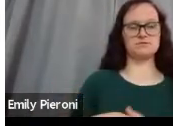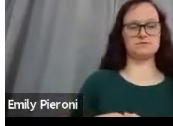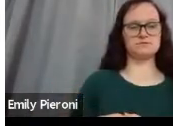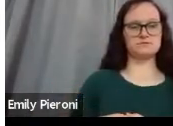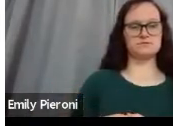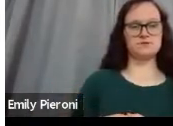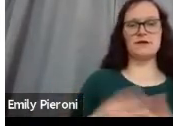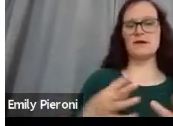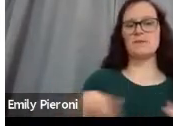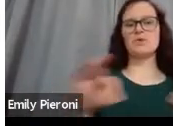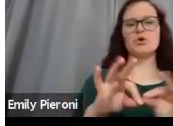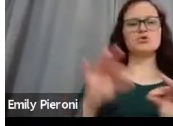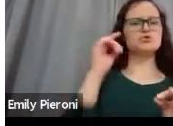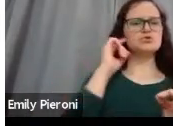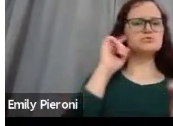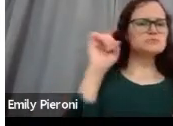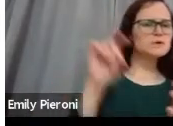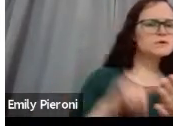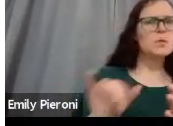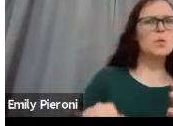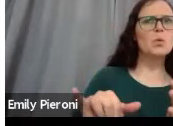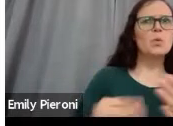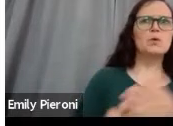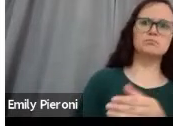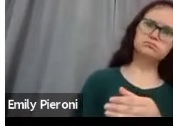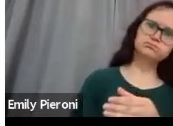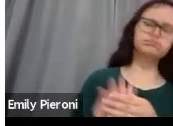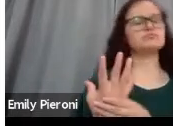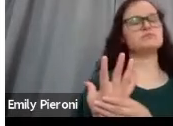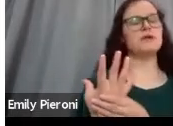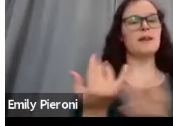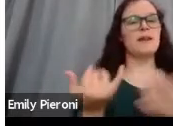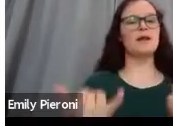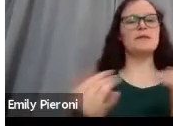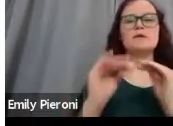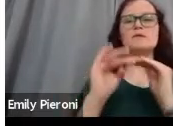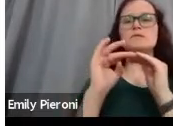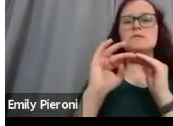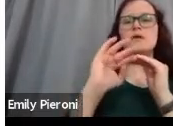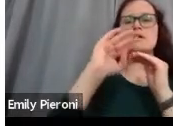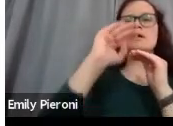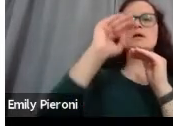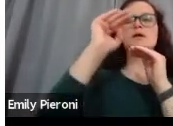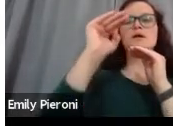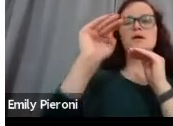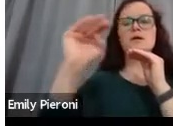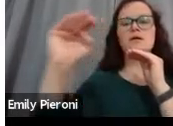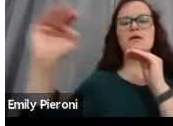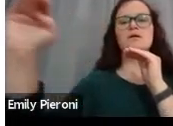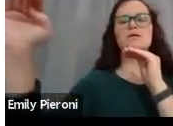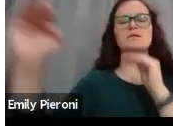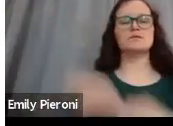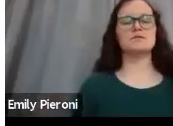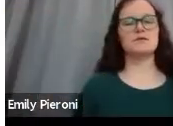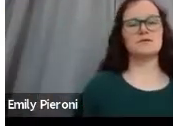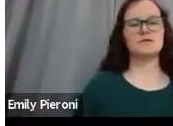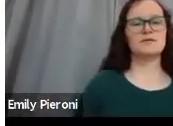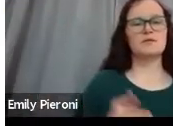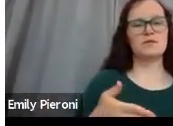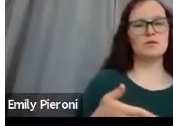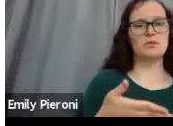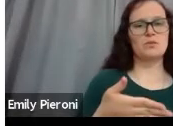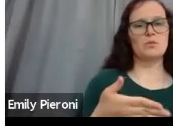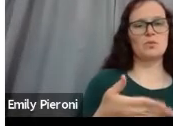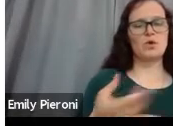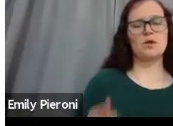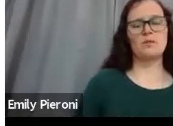out very fast, they start growing, and then they're starting to slow down a little bit. The wood volume, as I mentioned on this